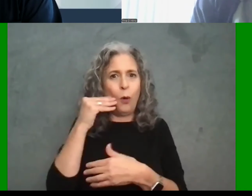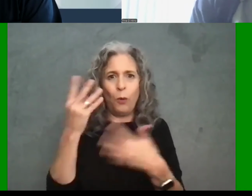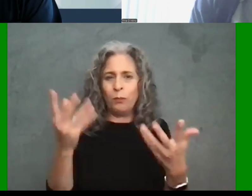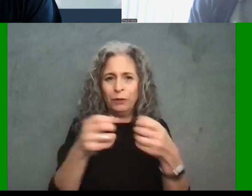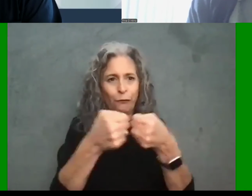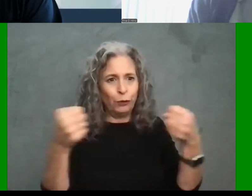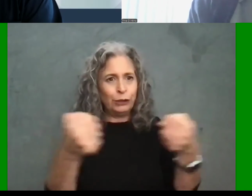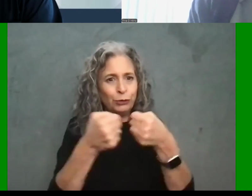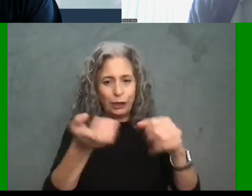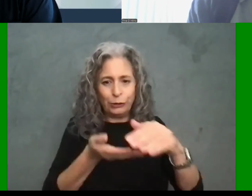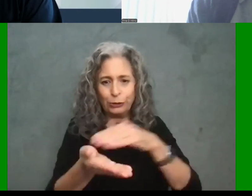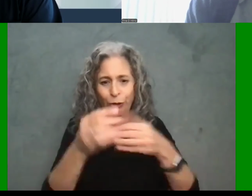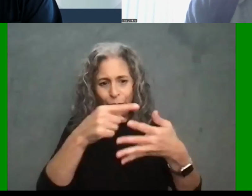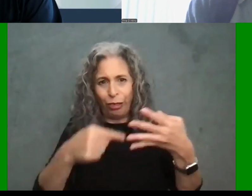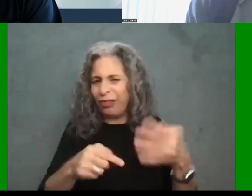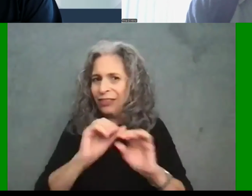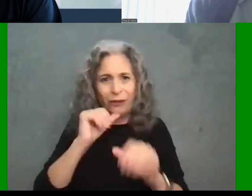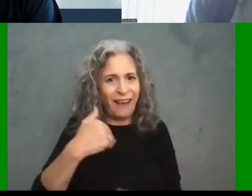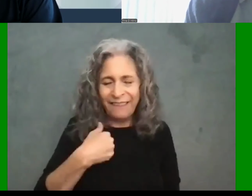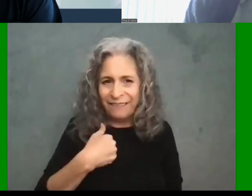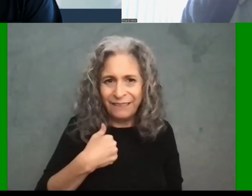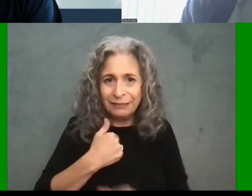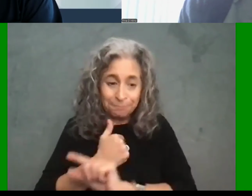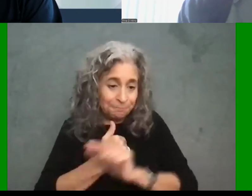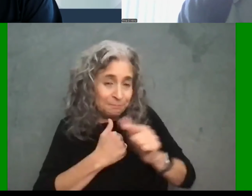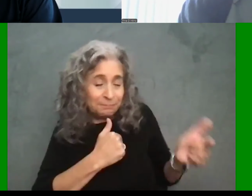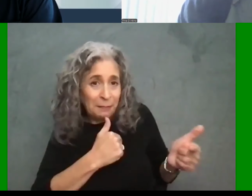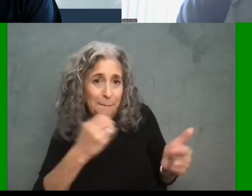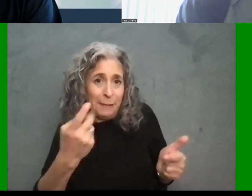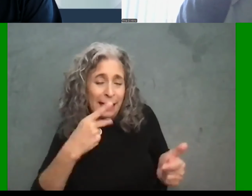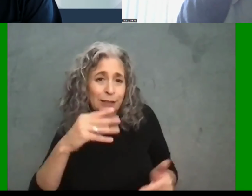difficult. So I'm going to pass it back to you guys.